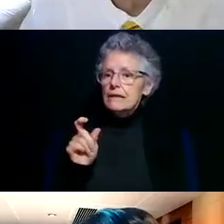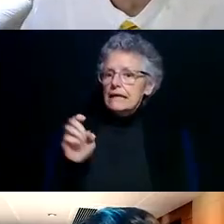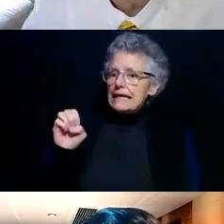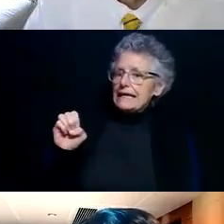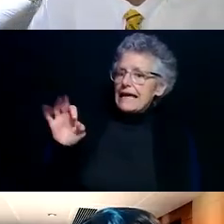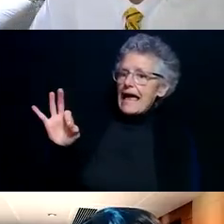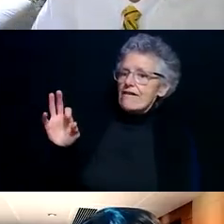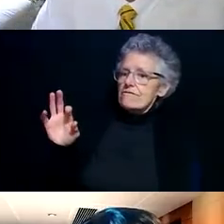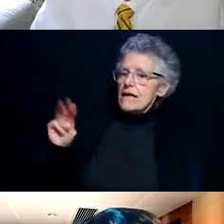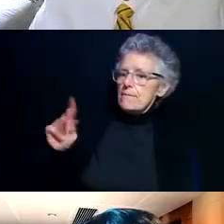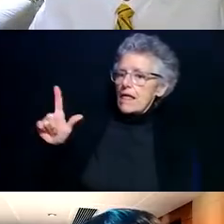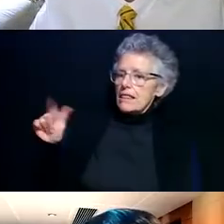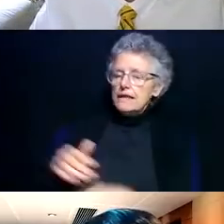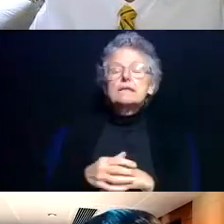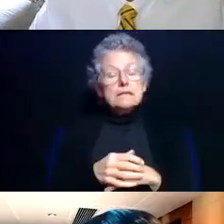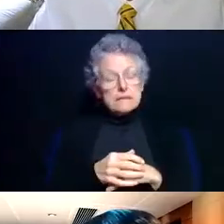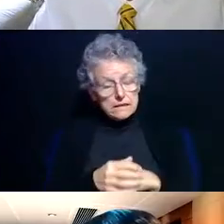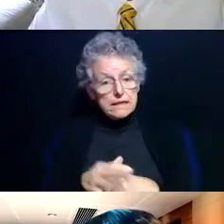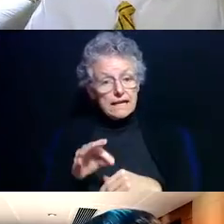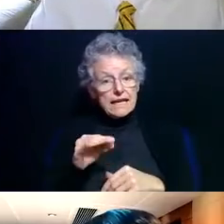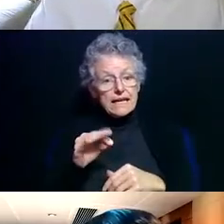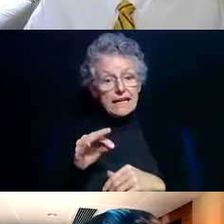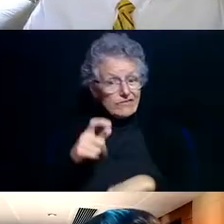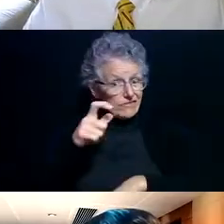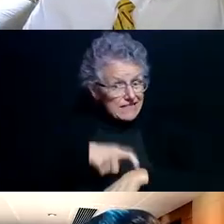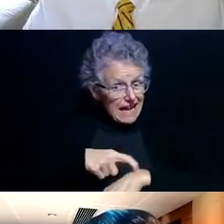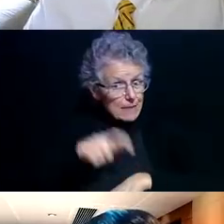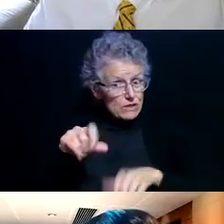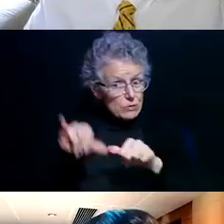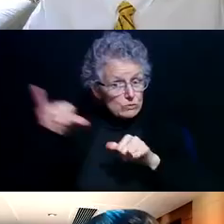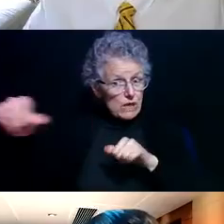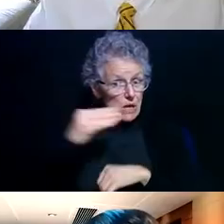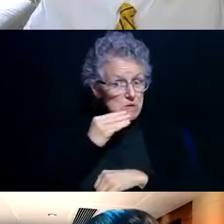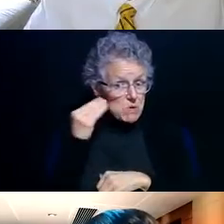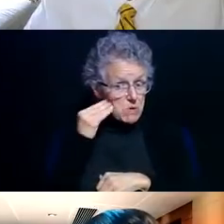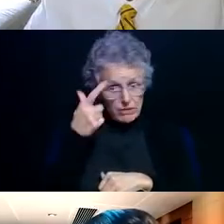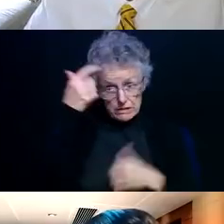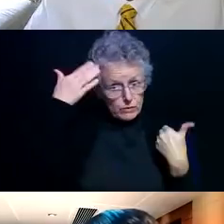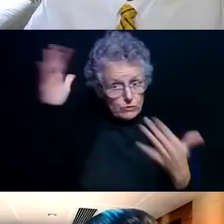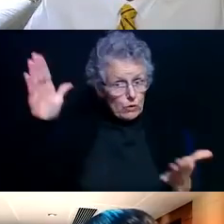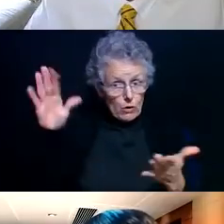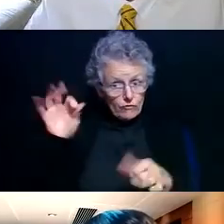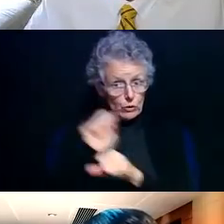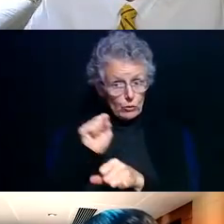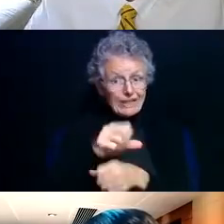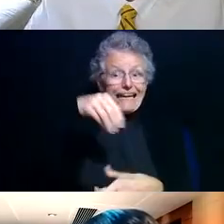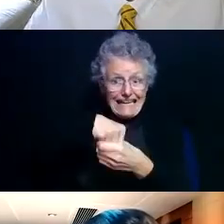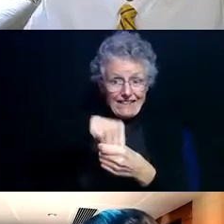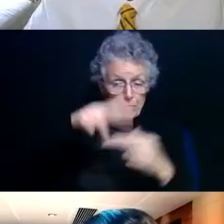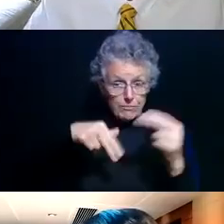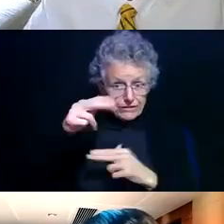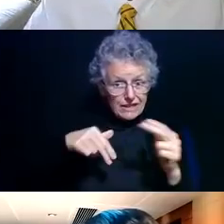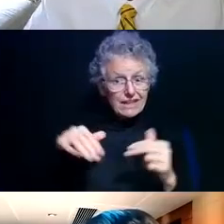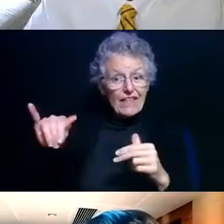EFMLA. Yeah, if at some time you need to work from home, because we don't know if you're working on site, that bank is